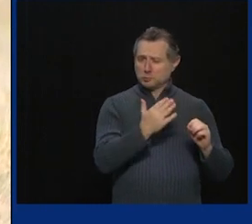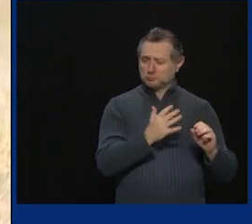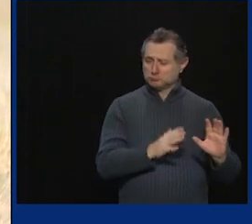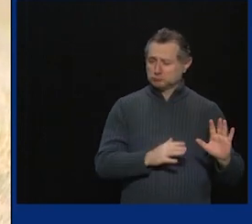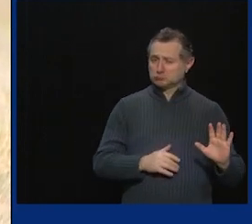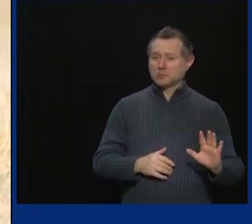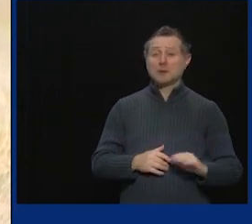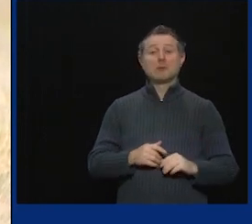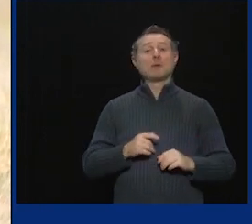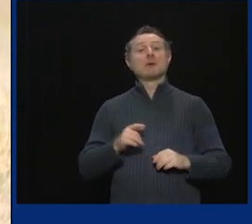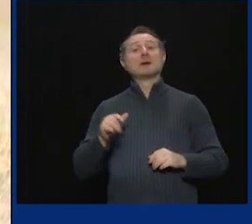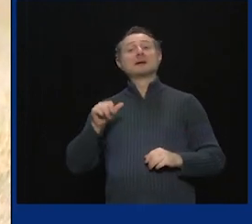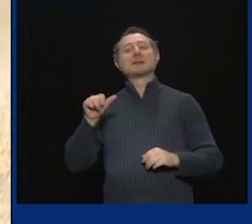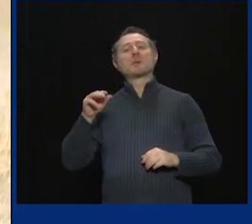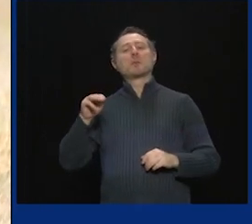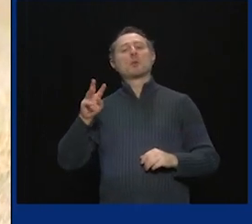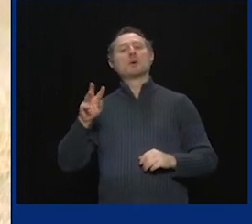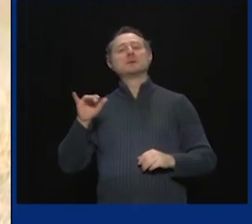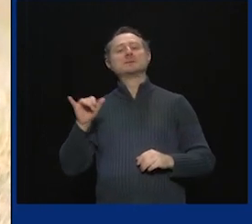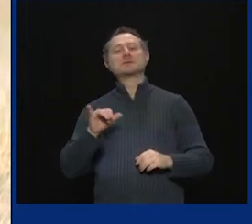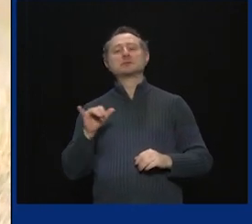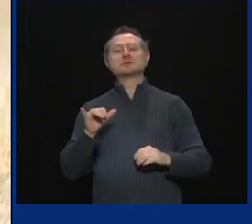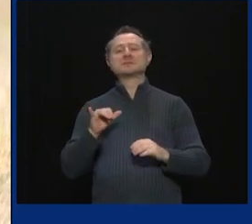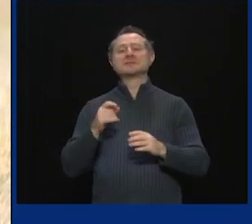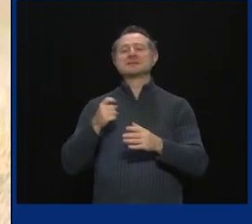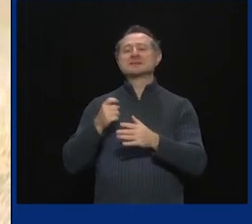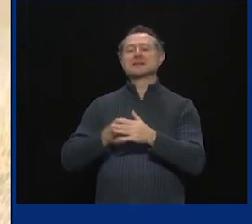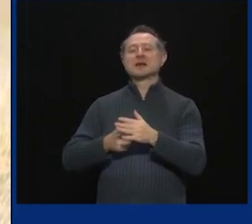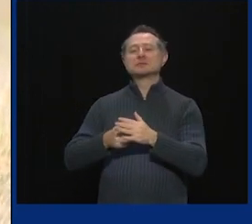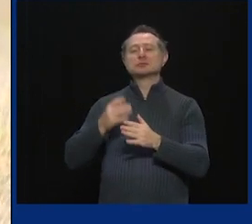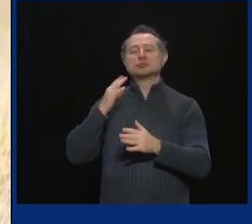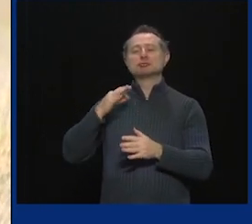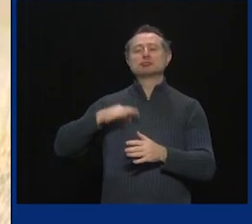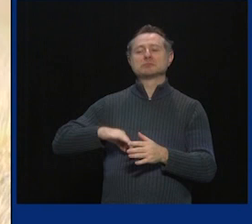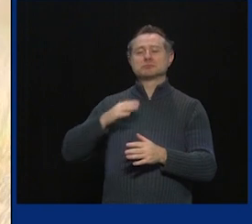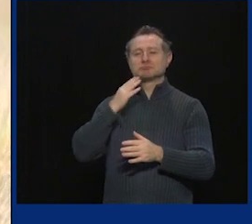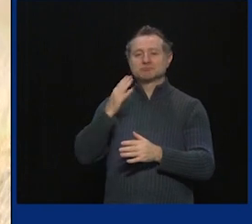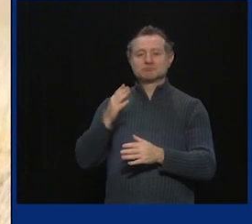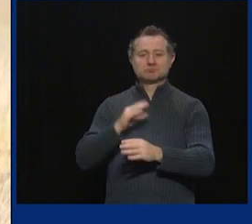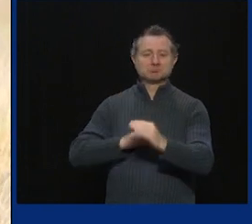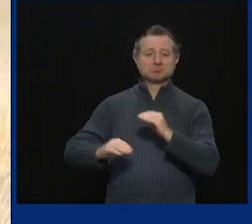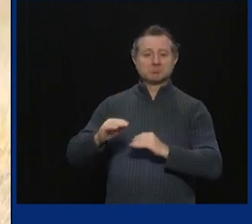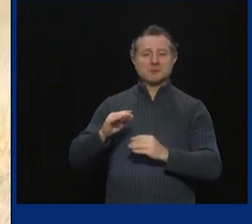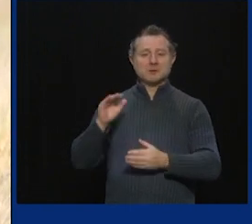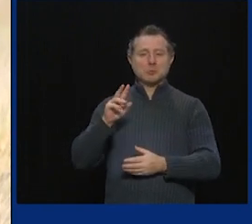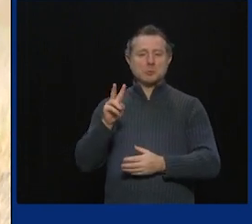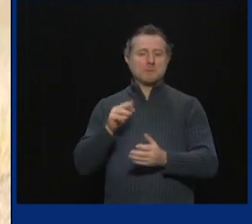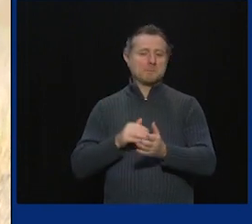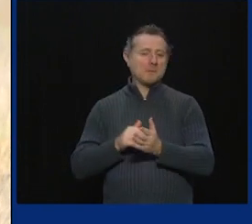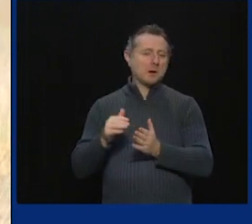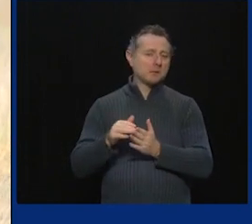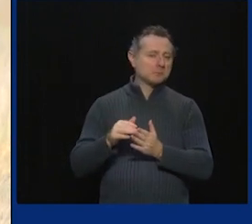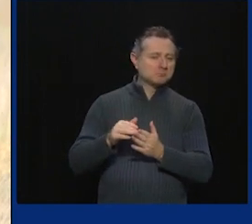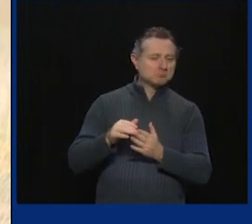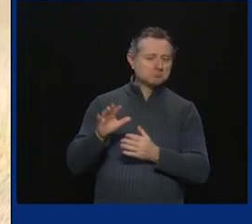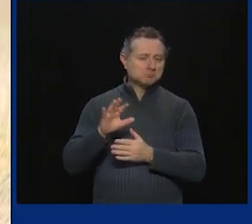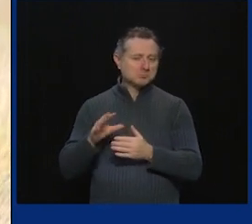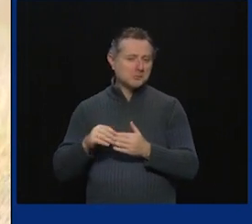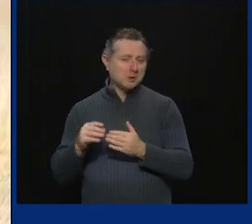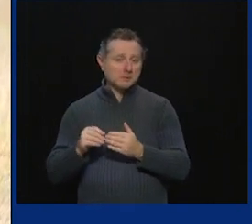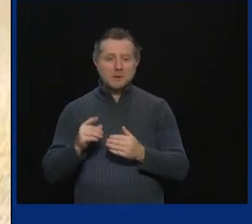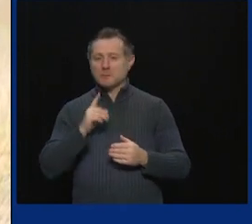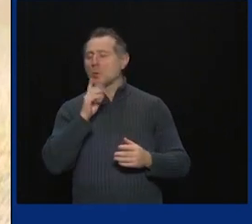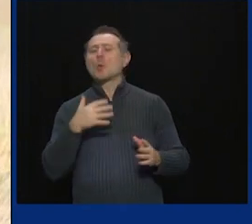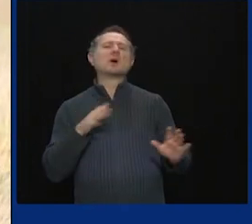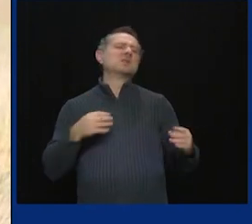credits program, tax credits for all the jobs that are being created to the tune of $2 million. And I am so excited to see this in action and to